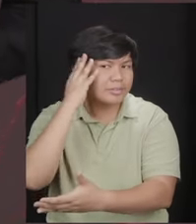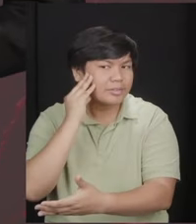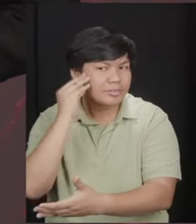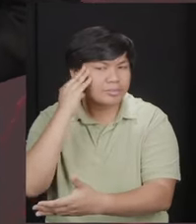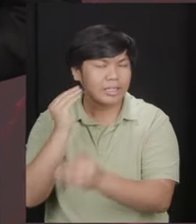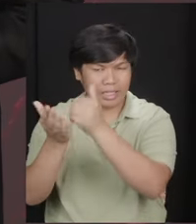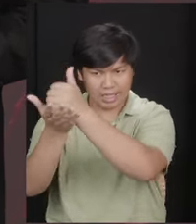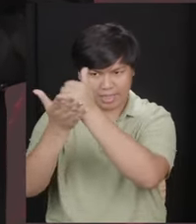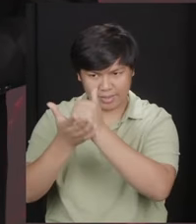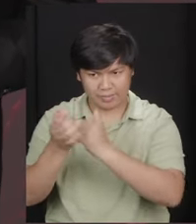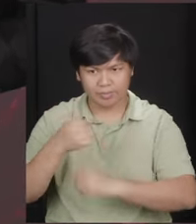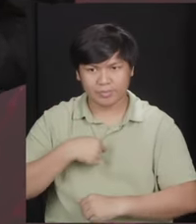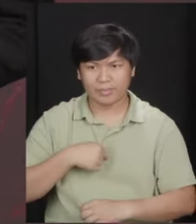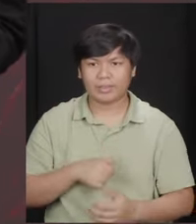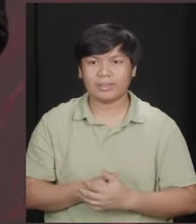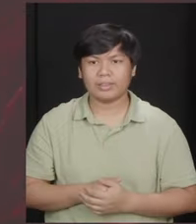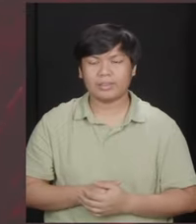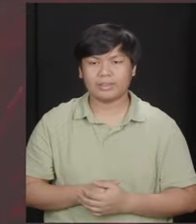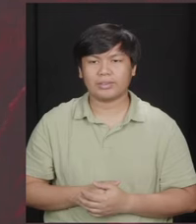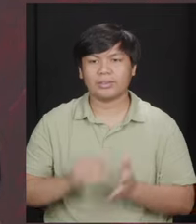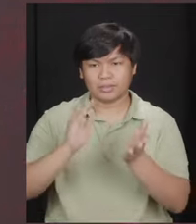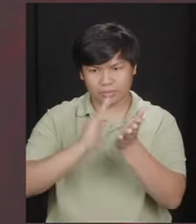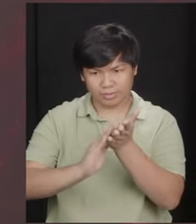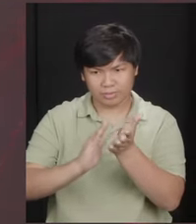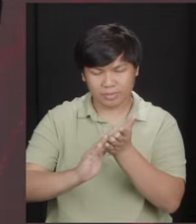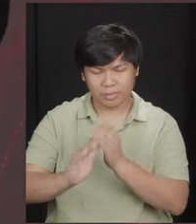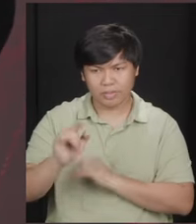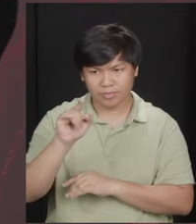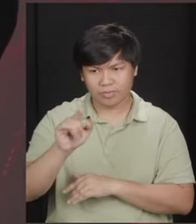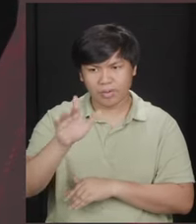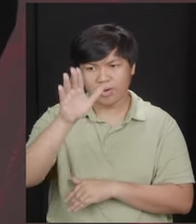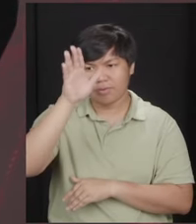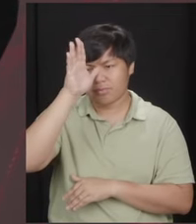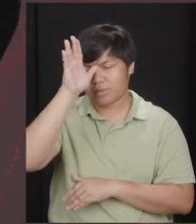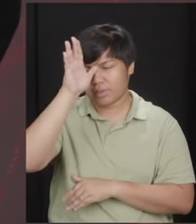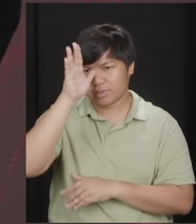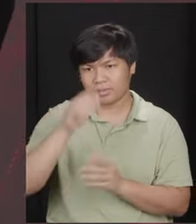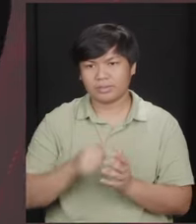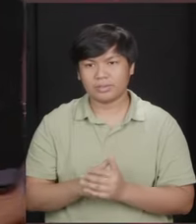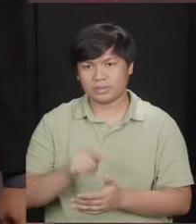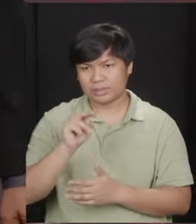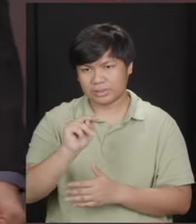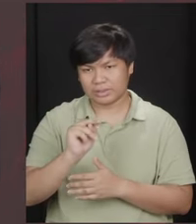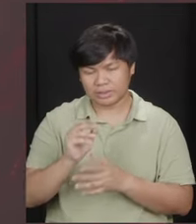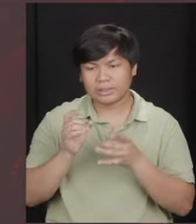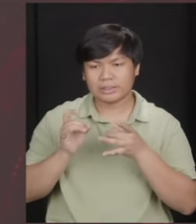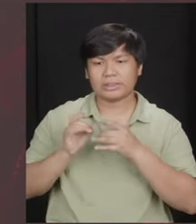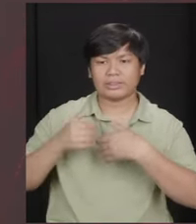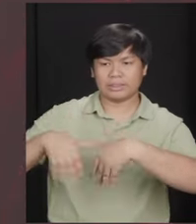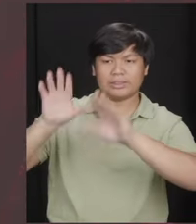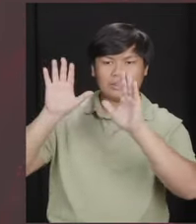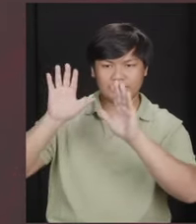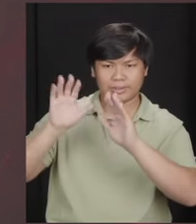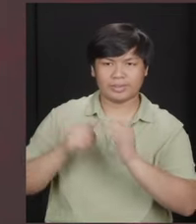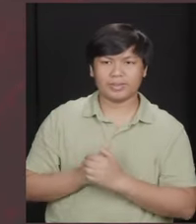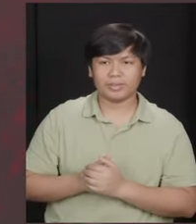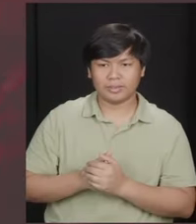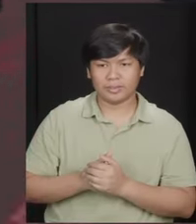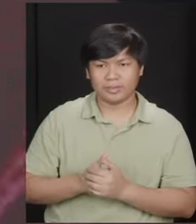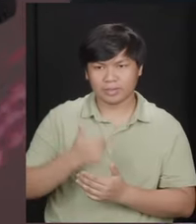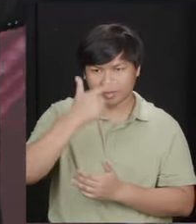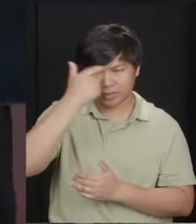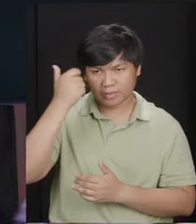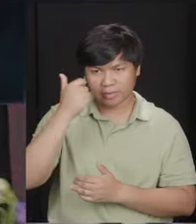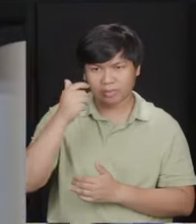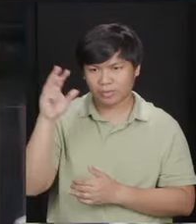I say, forgive your father. You need to let him go. Because this is the